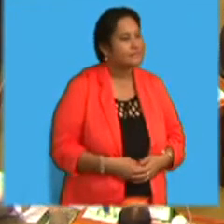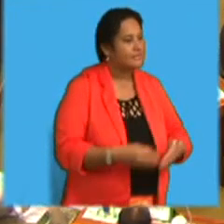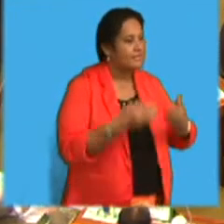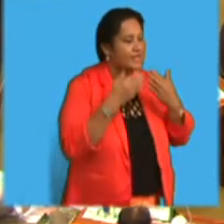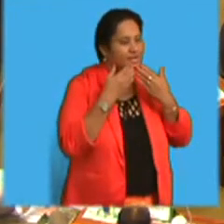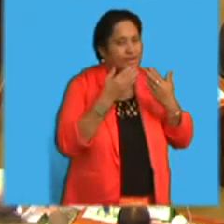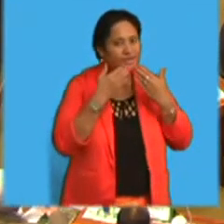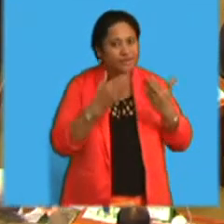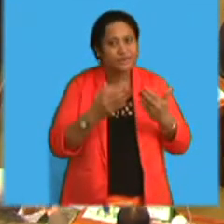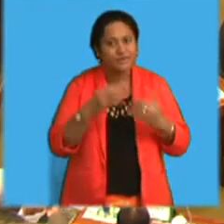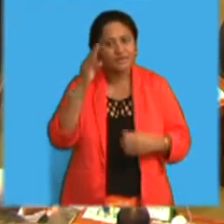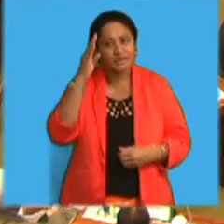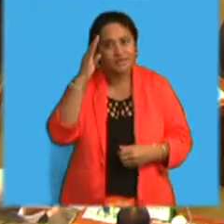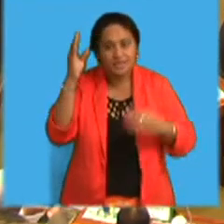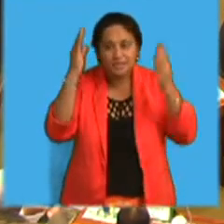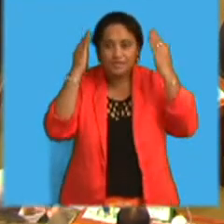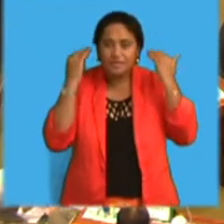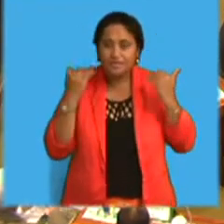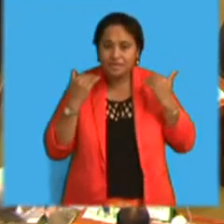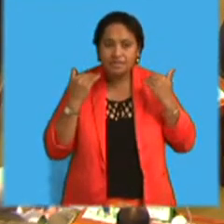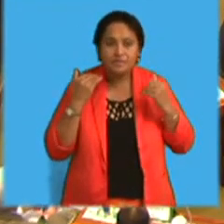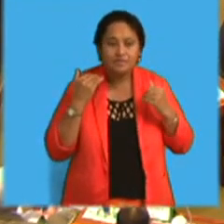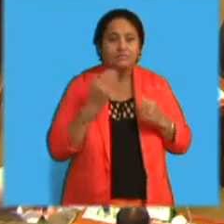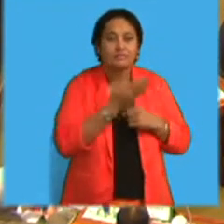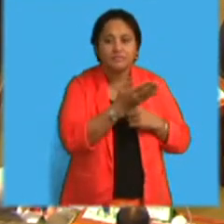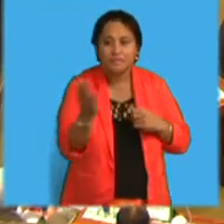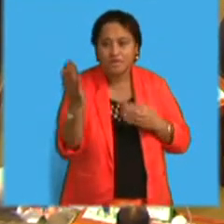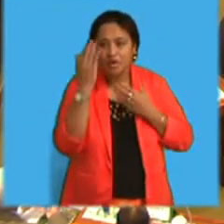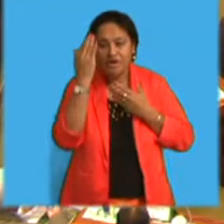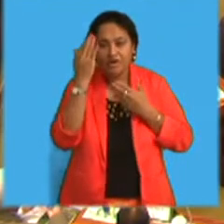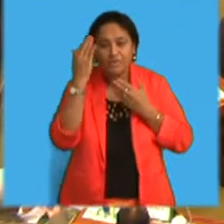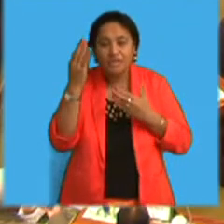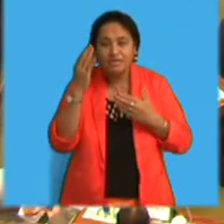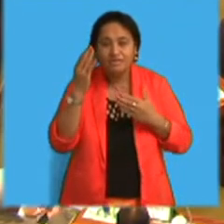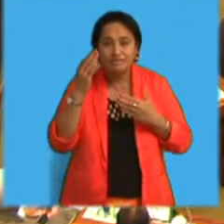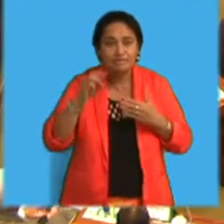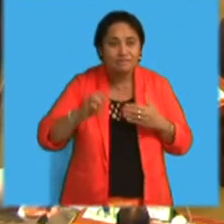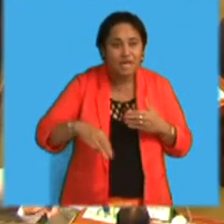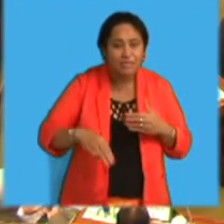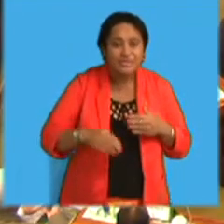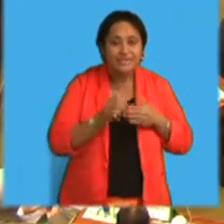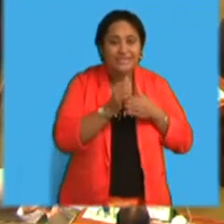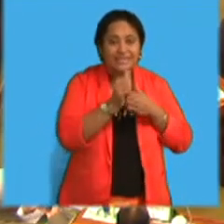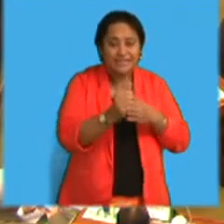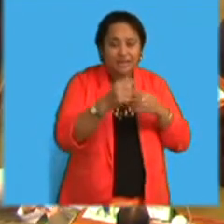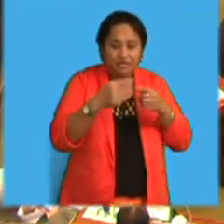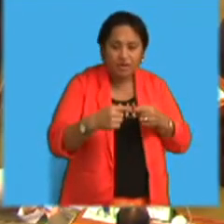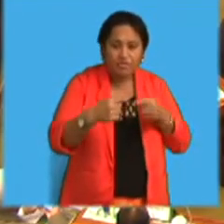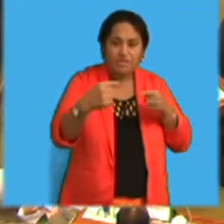Madam Speaker, Honourable Ministers, Honourable Leader of Opposition, Honourable Members of this Parliament.